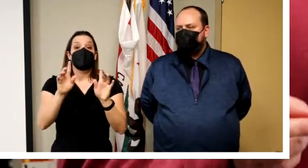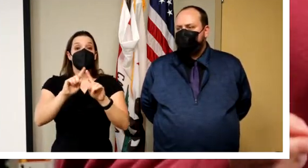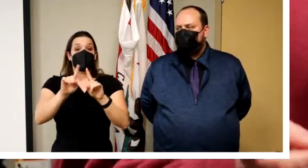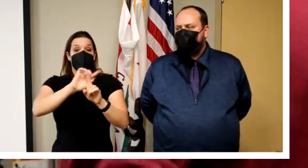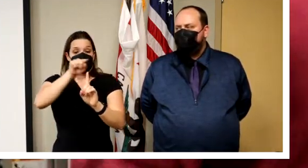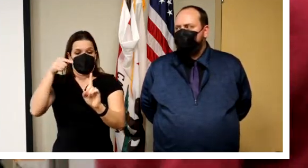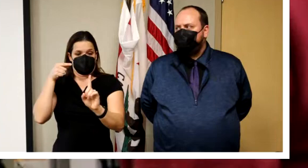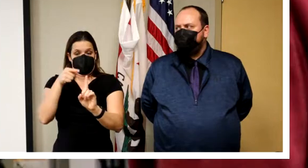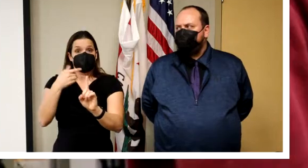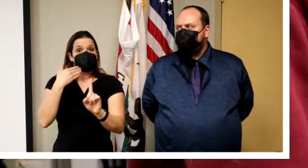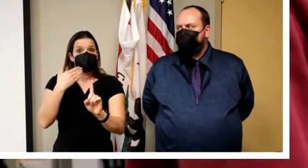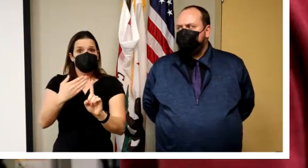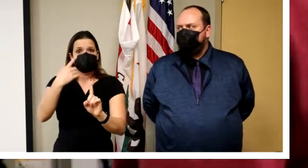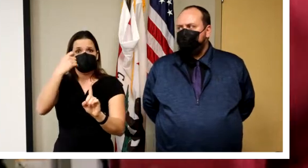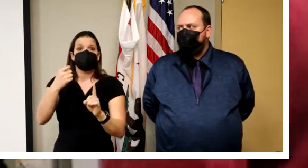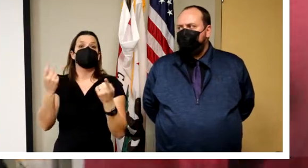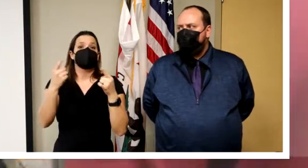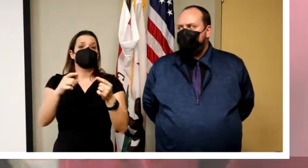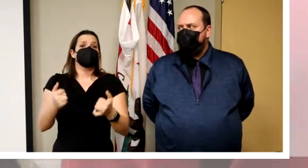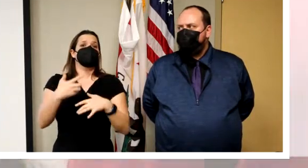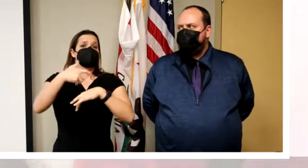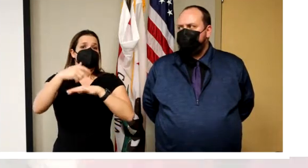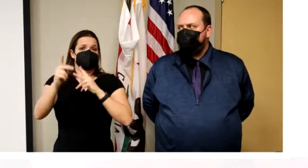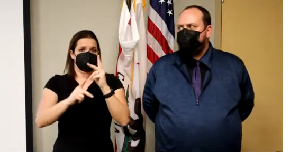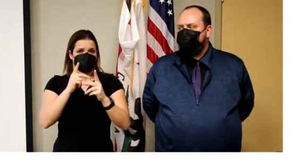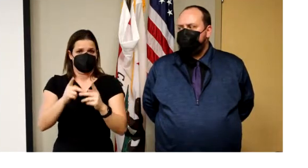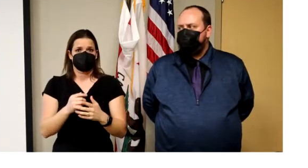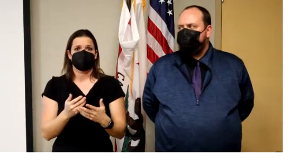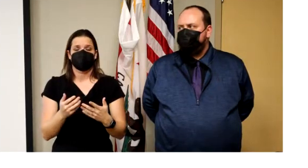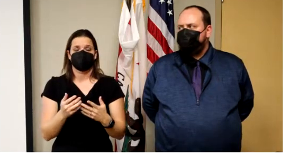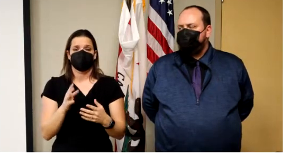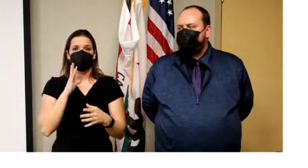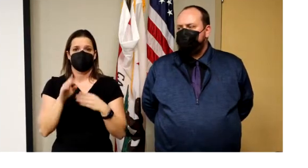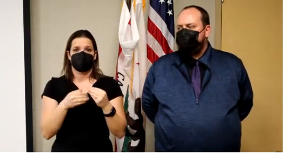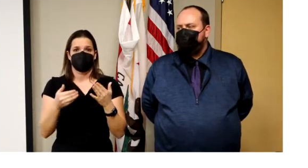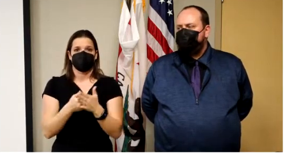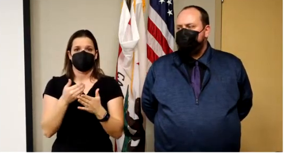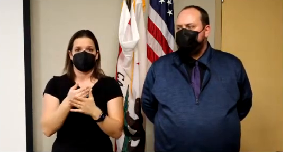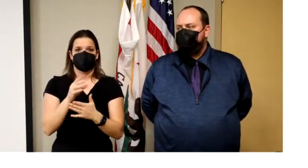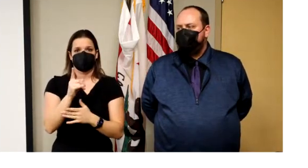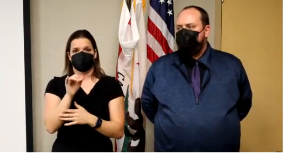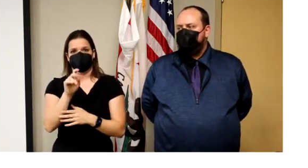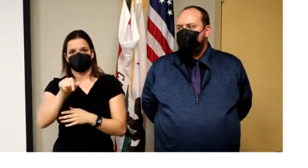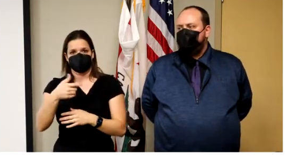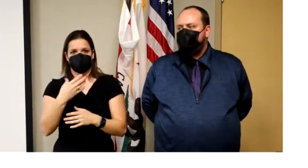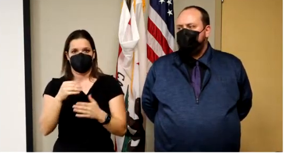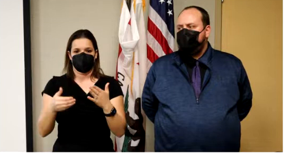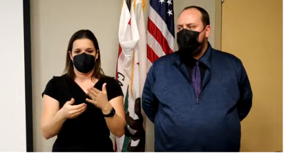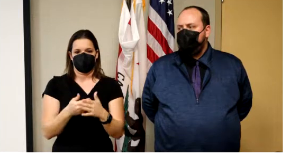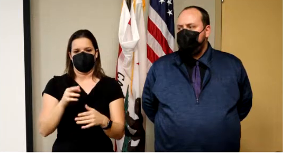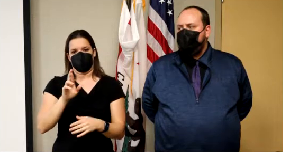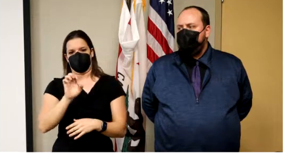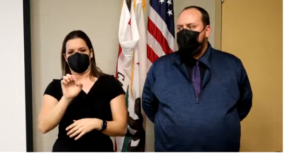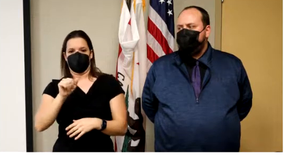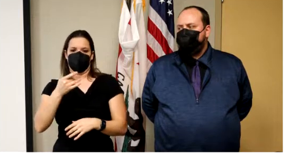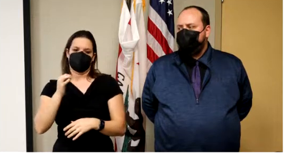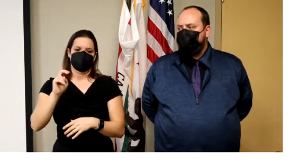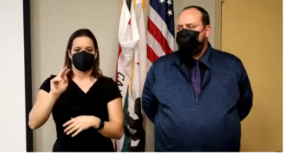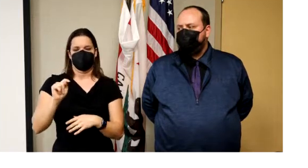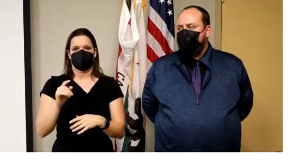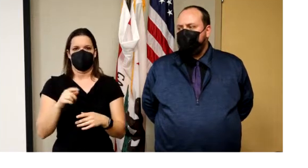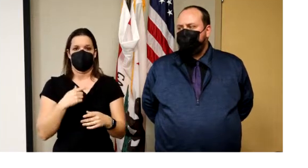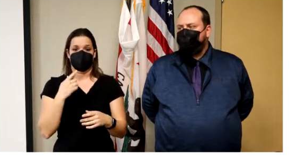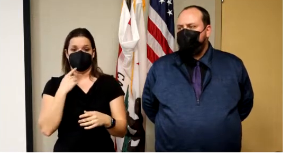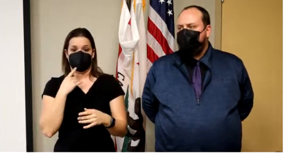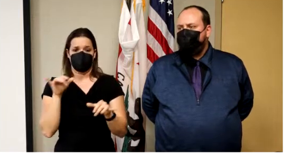his point is a really good one, because oftentimes you hear people talking about redistricting and reapportionment, and they use those 2 terms interchangeably, and they're